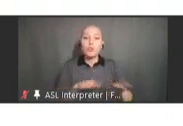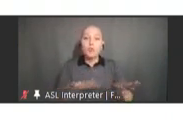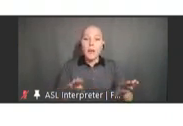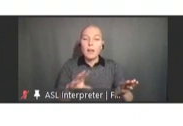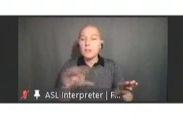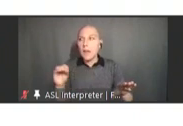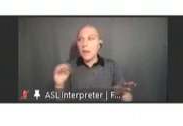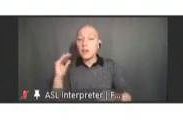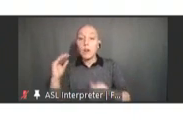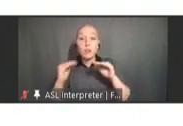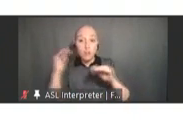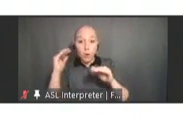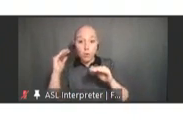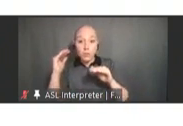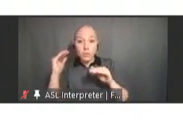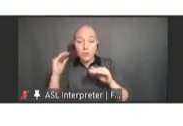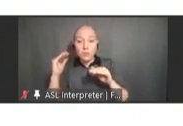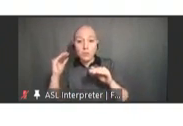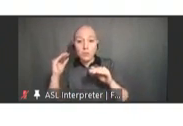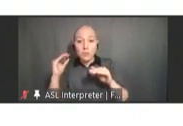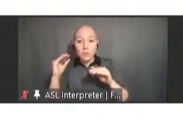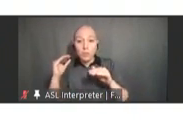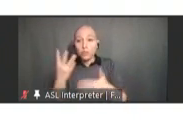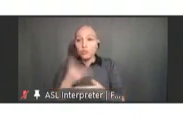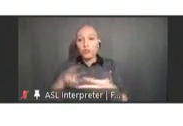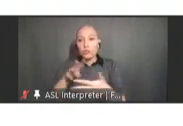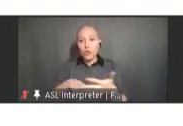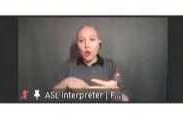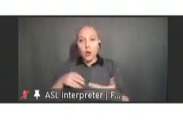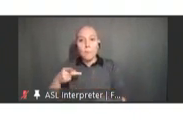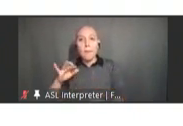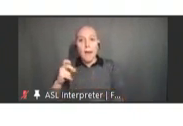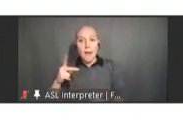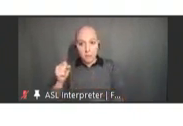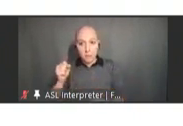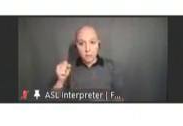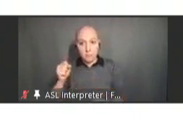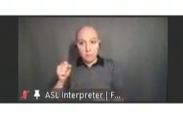core set chart packs. These chart packs provide